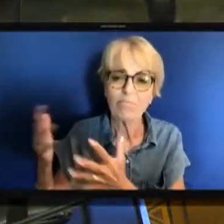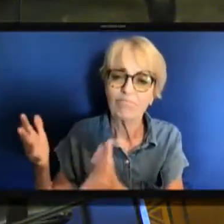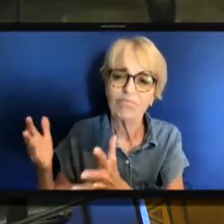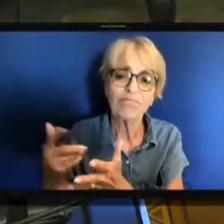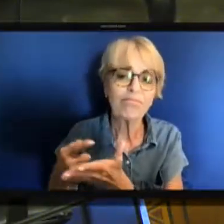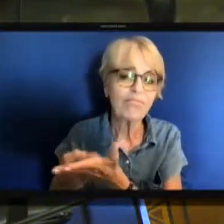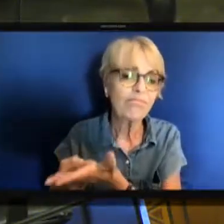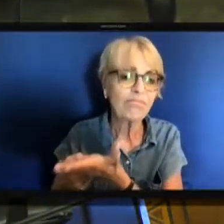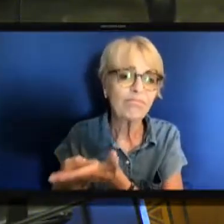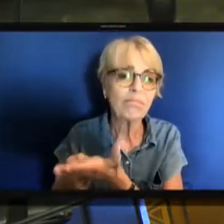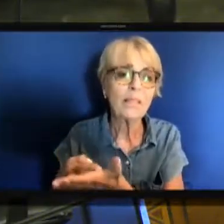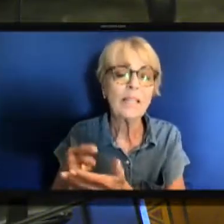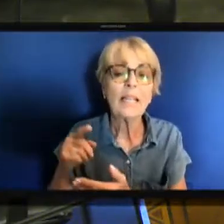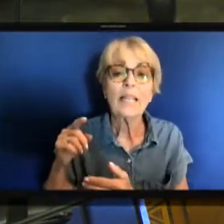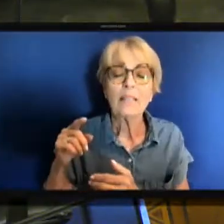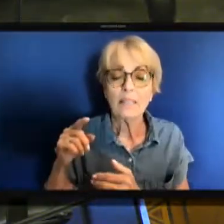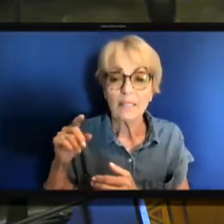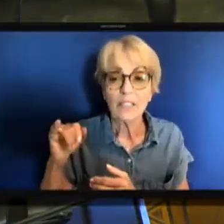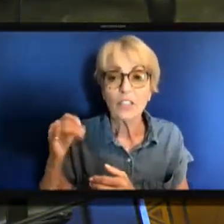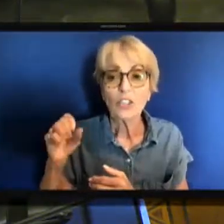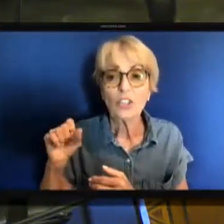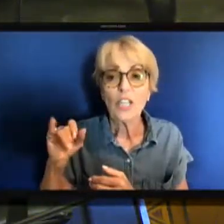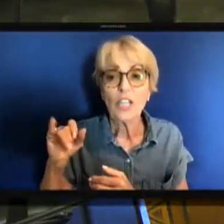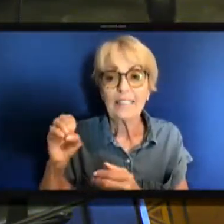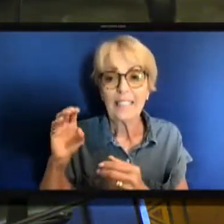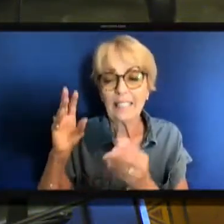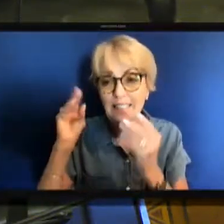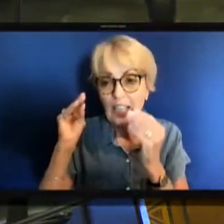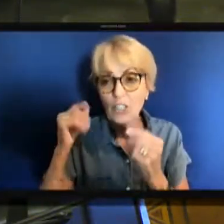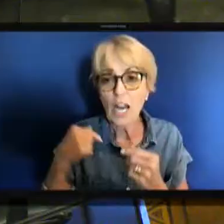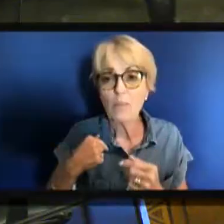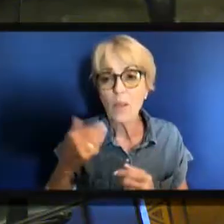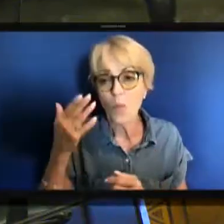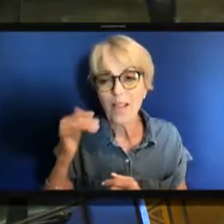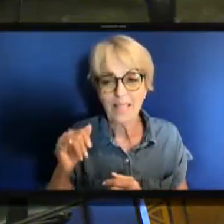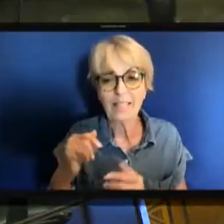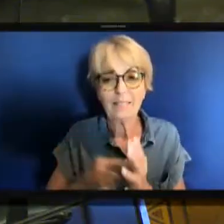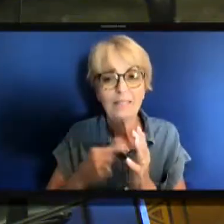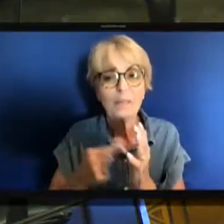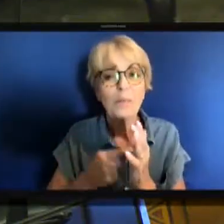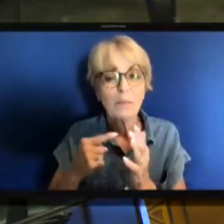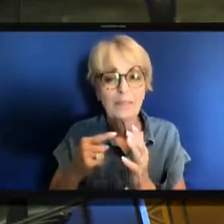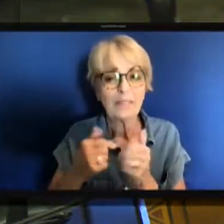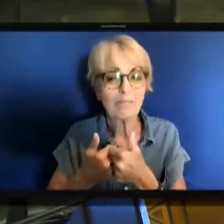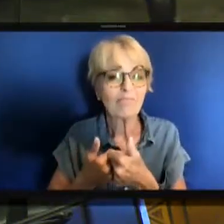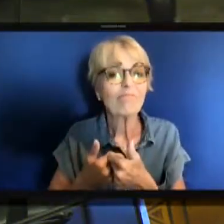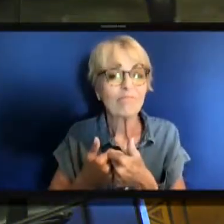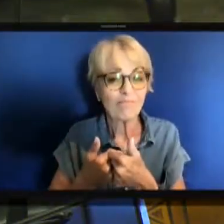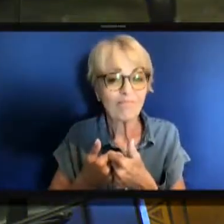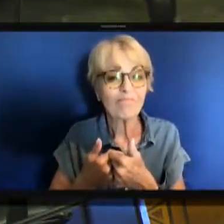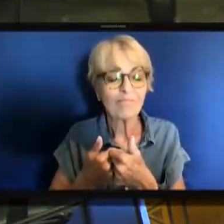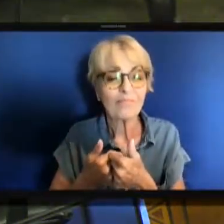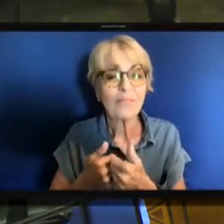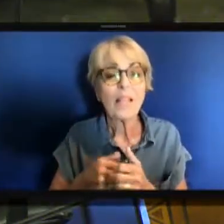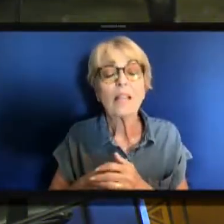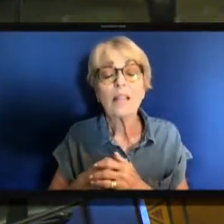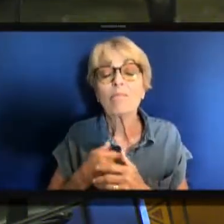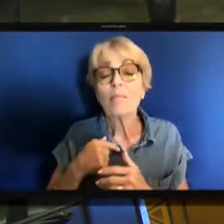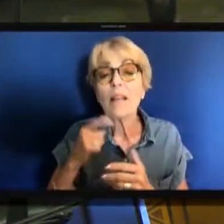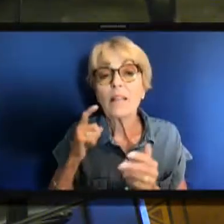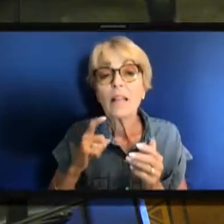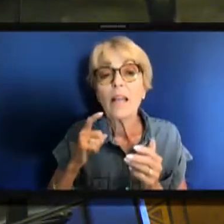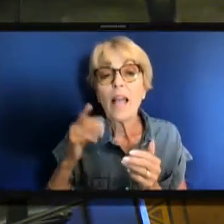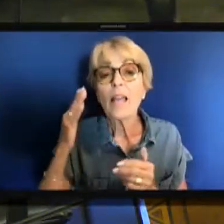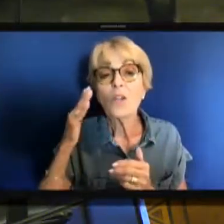sort of education for me around why that can be tricky at times. And with all that being said, I do know the administration is